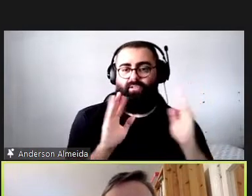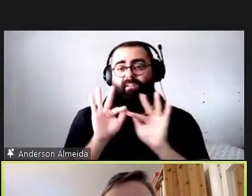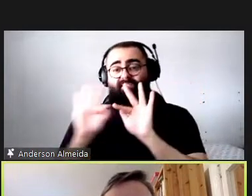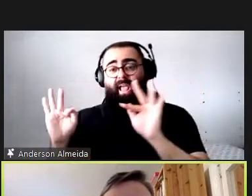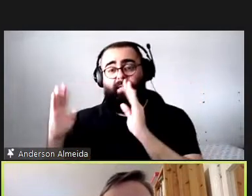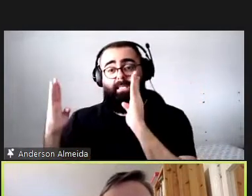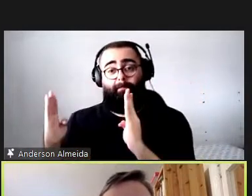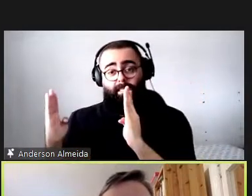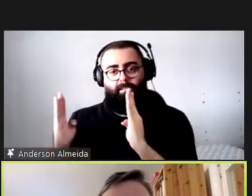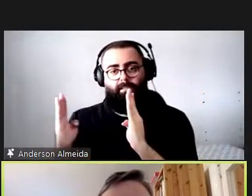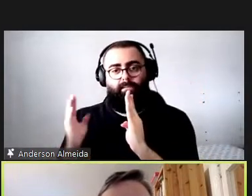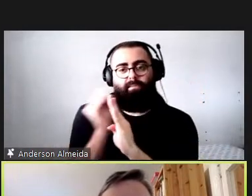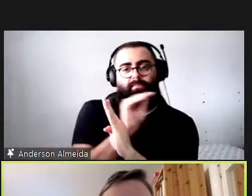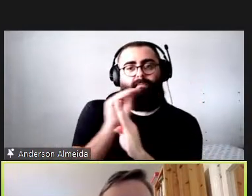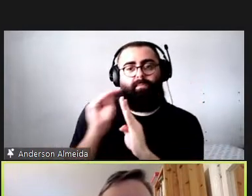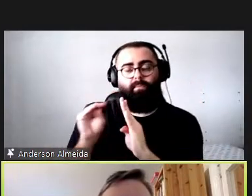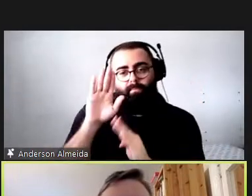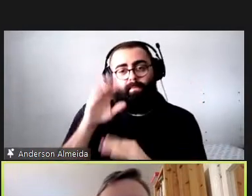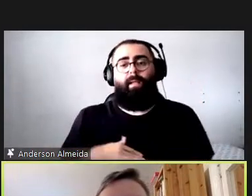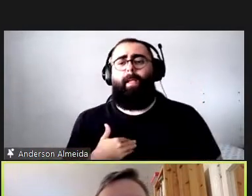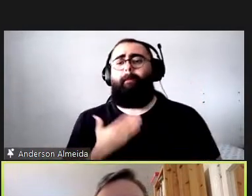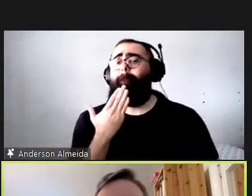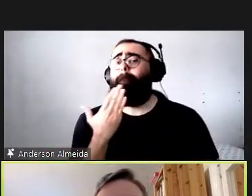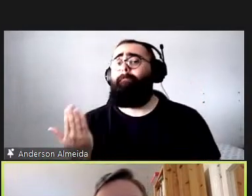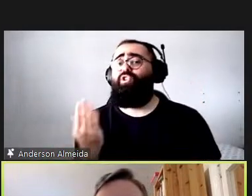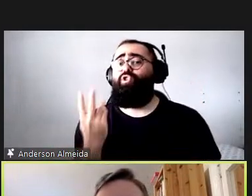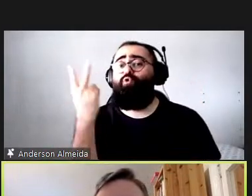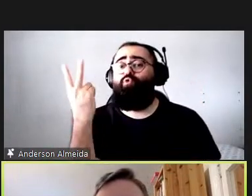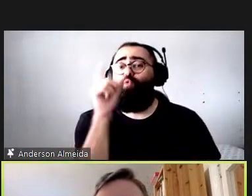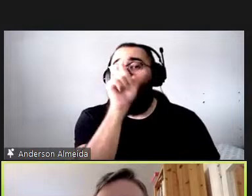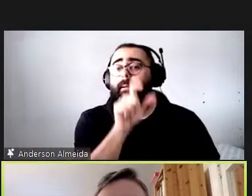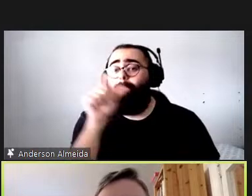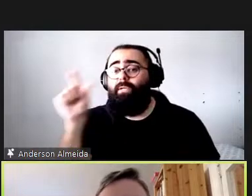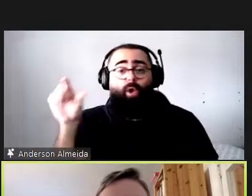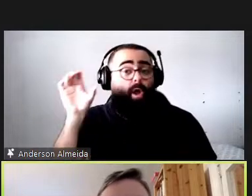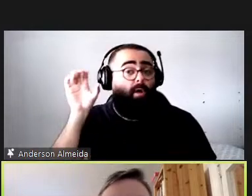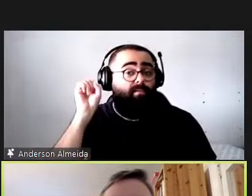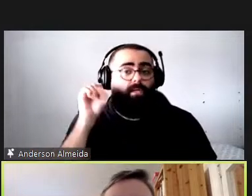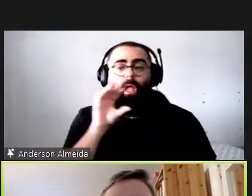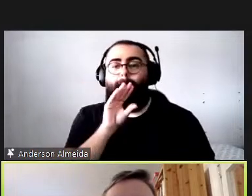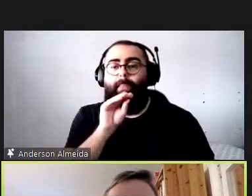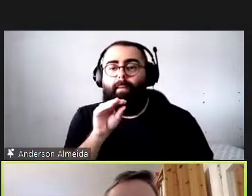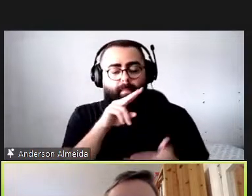And our two speakers produced 72 and 90 sentences each.